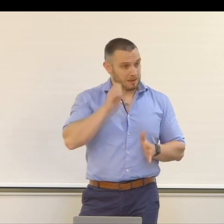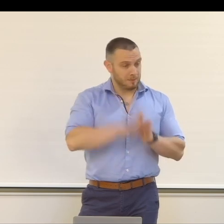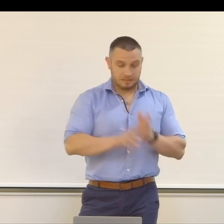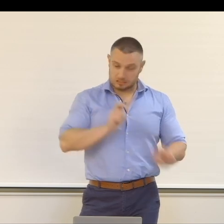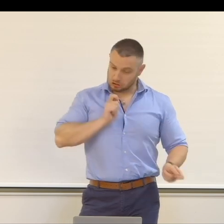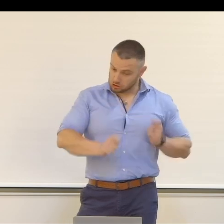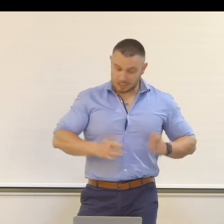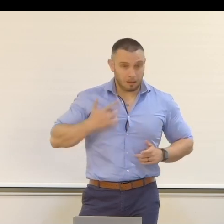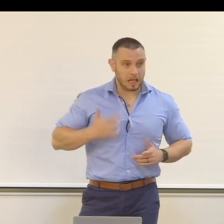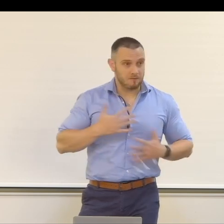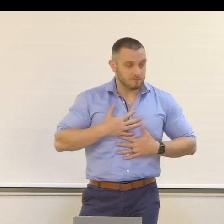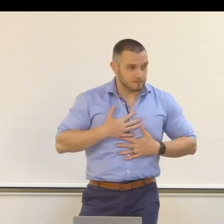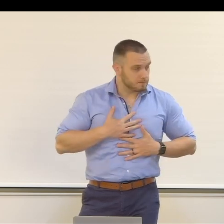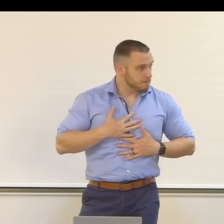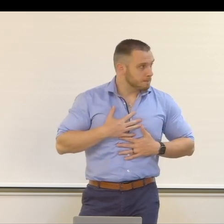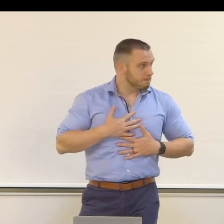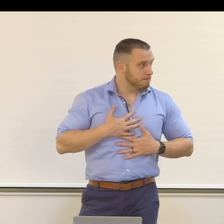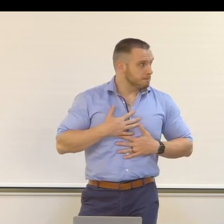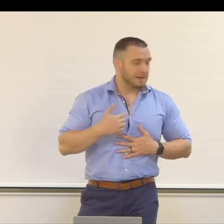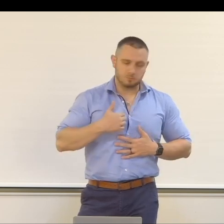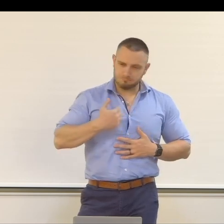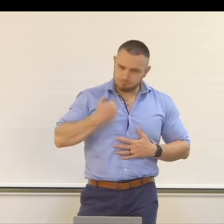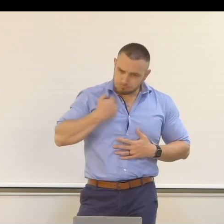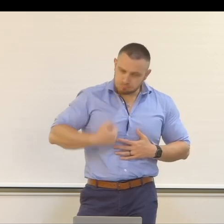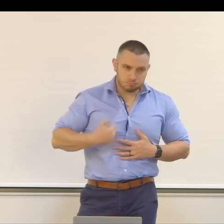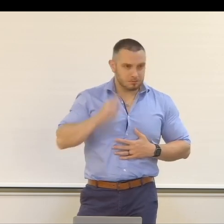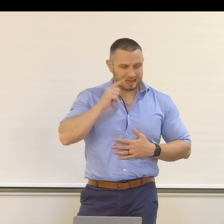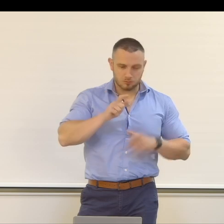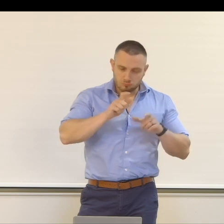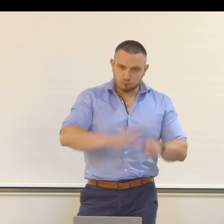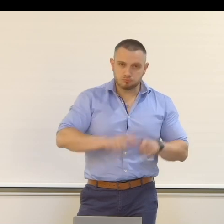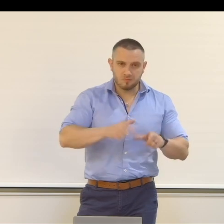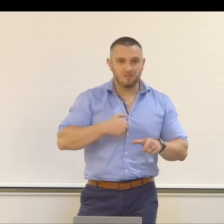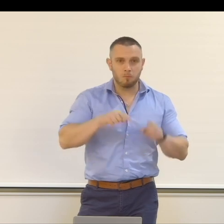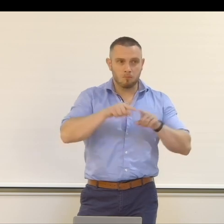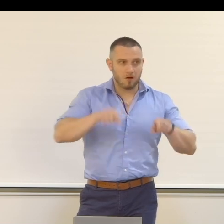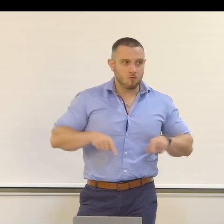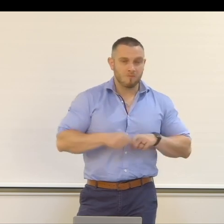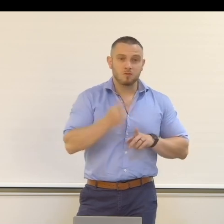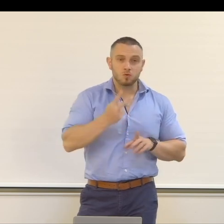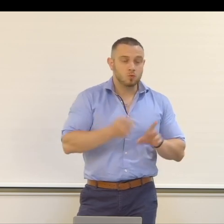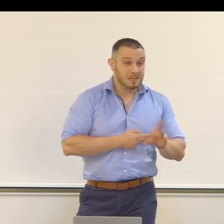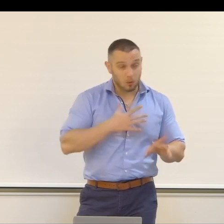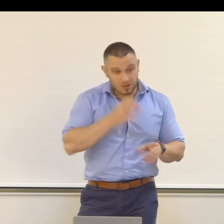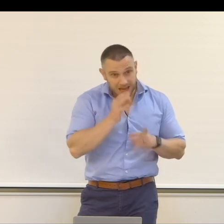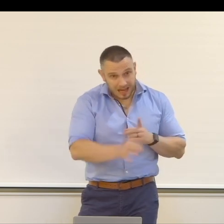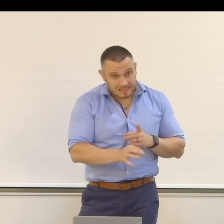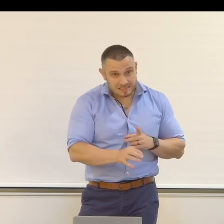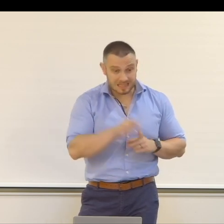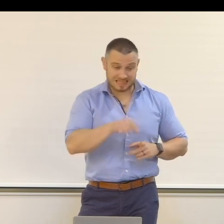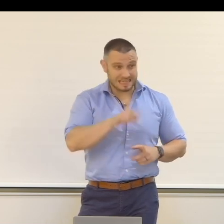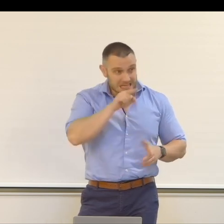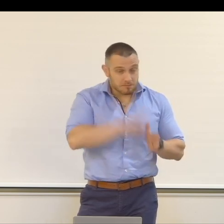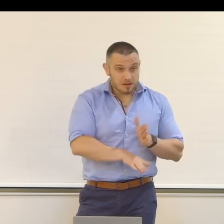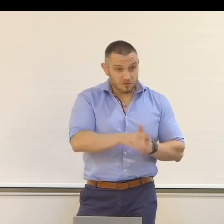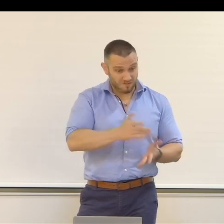me profoundly. I was very sick, and I couldn't leave my room for 2 years. And I wanted to ask you, this experience,